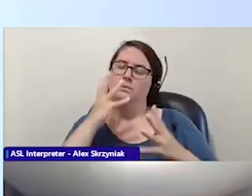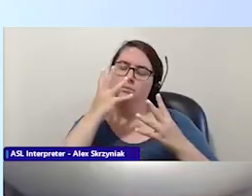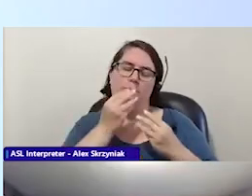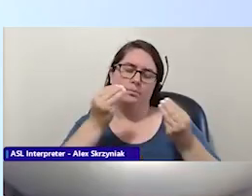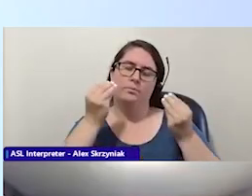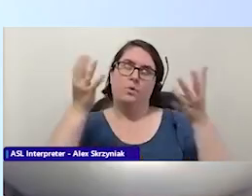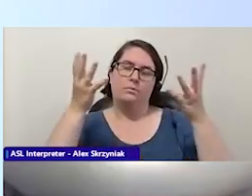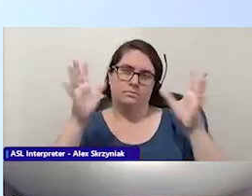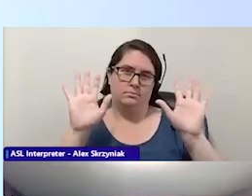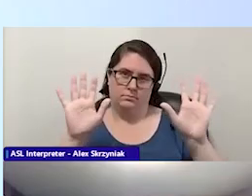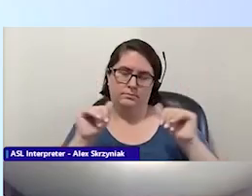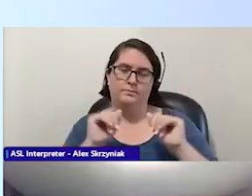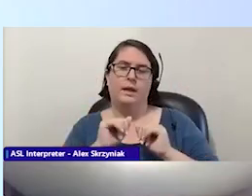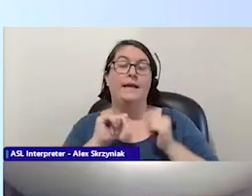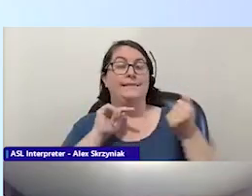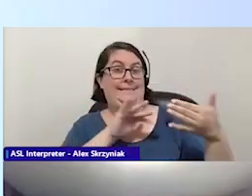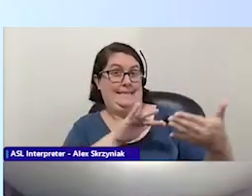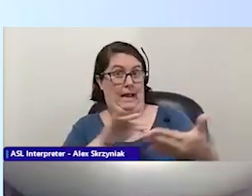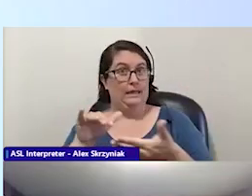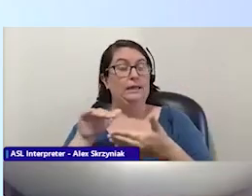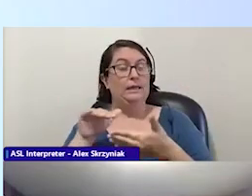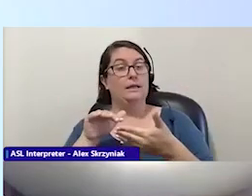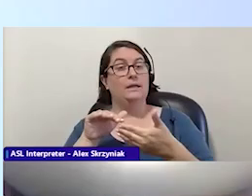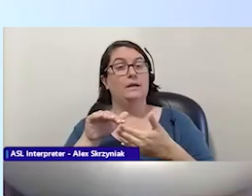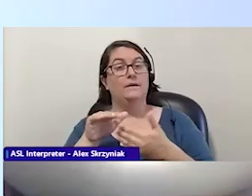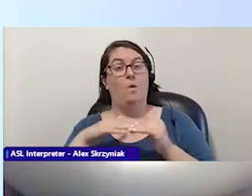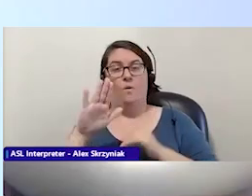It's a study of over